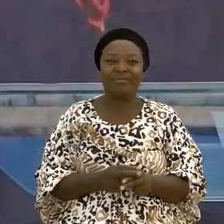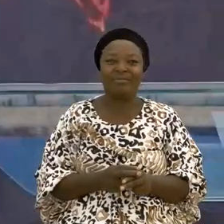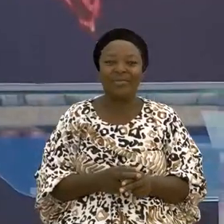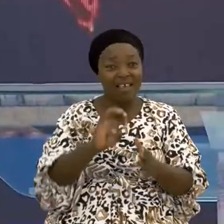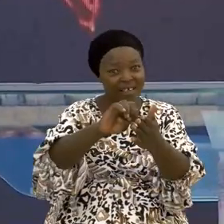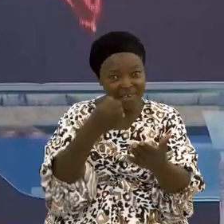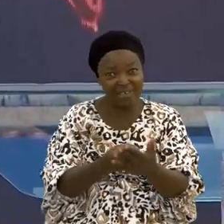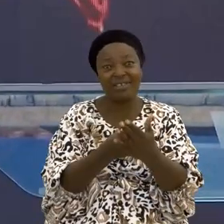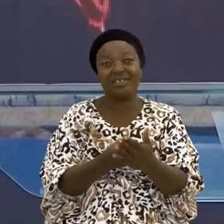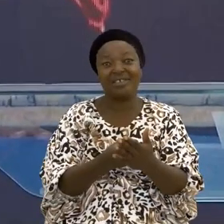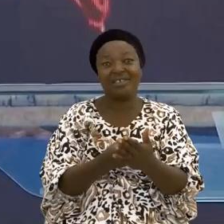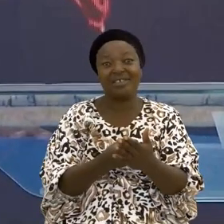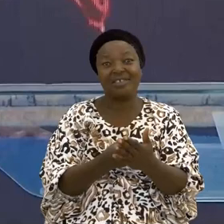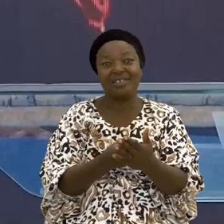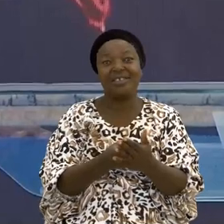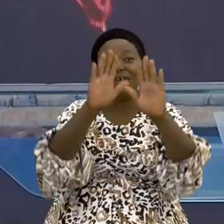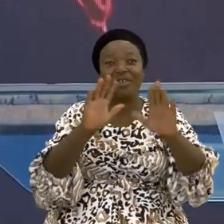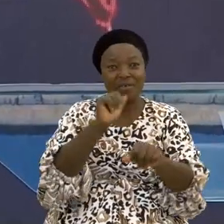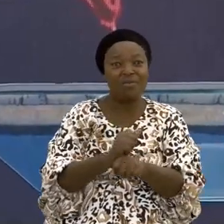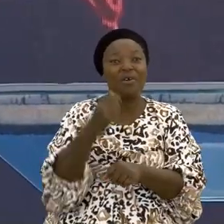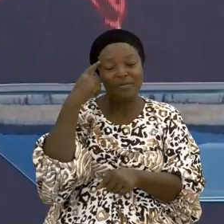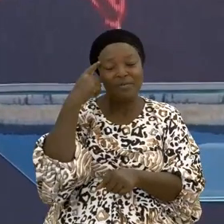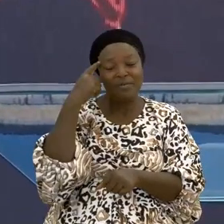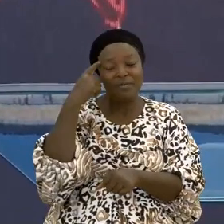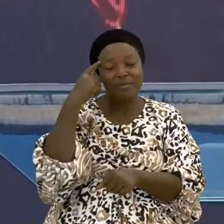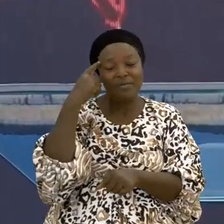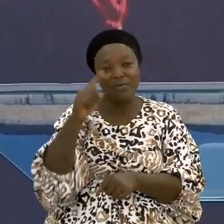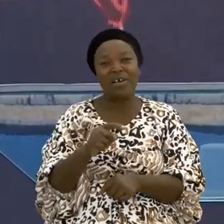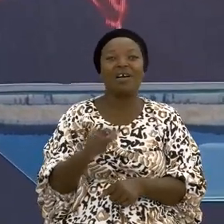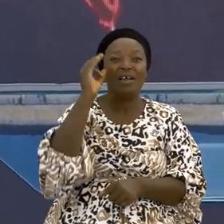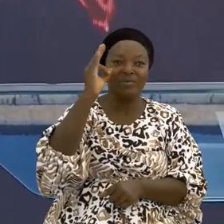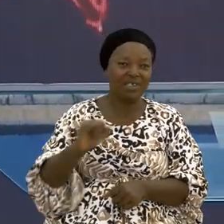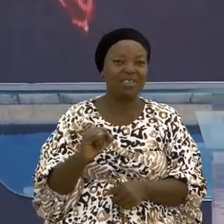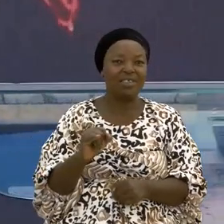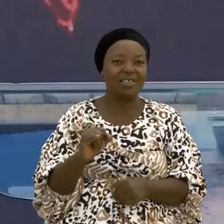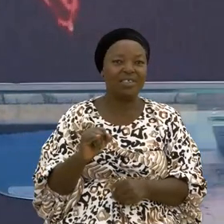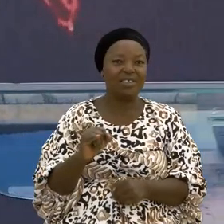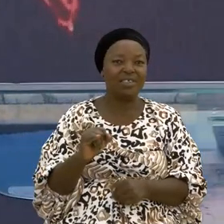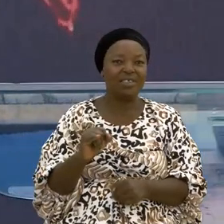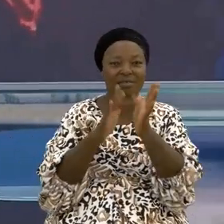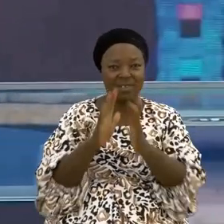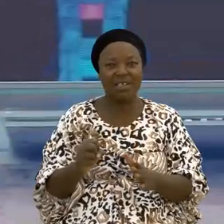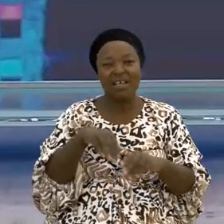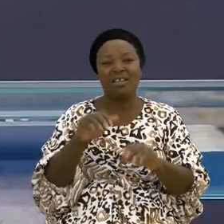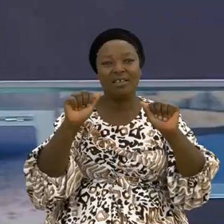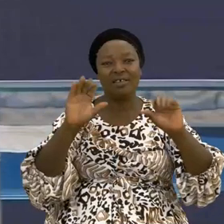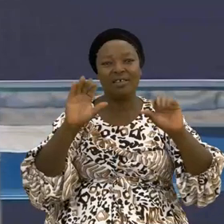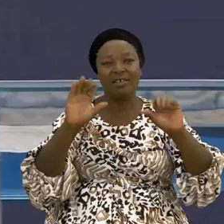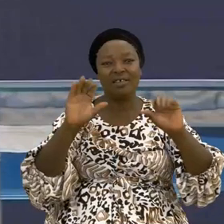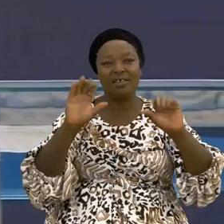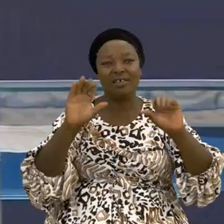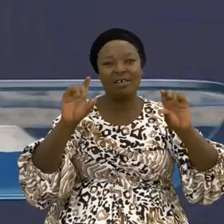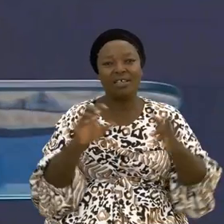Evident miracles for evangelizing Christians. Look at Acts chapter 8. We're reading from verse